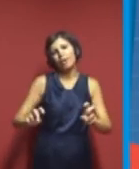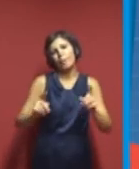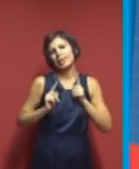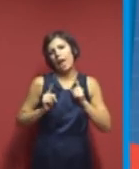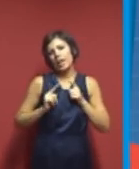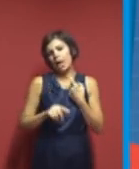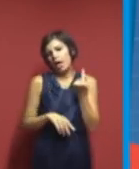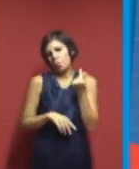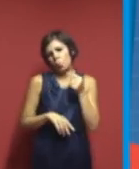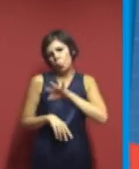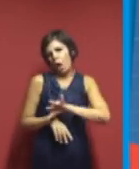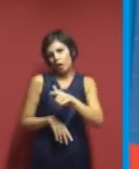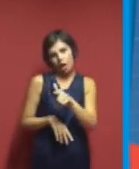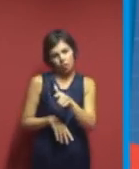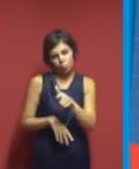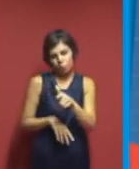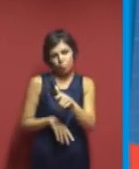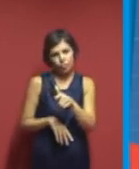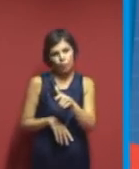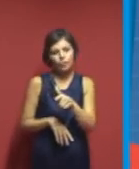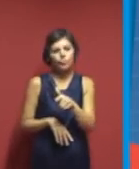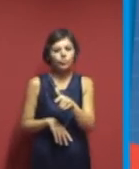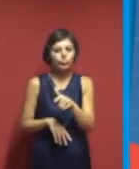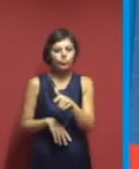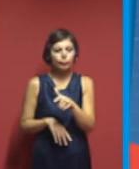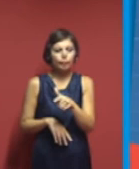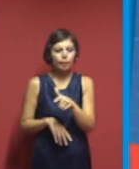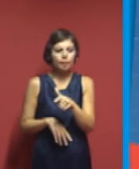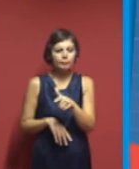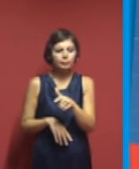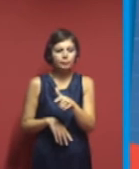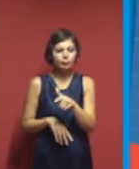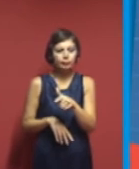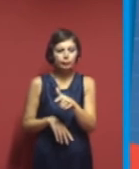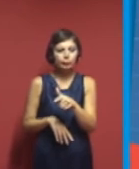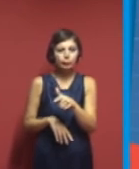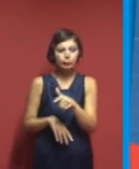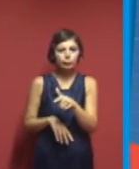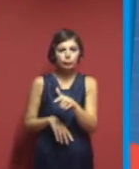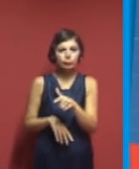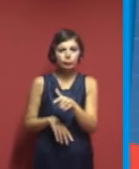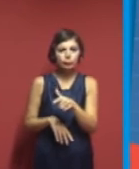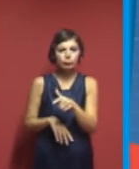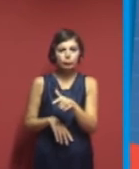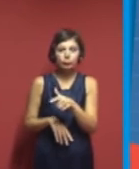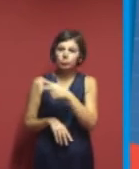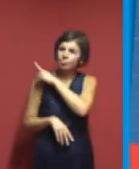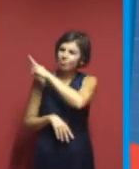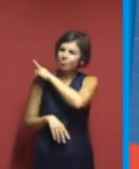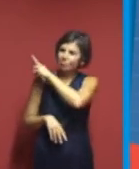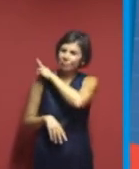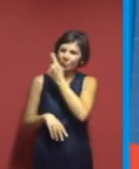investing in a little bit of augmented reality. These are actually aircraft spotters. They're going out trying to listen